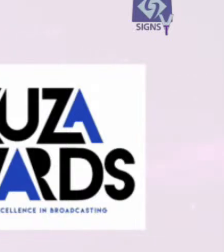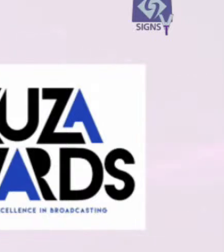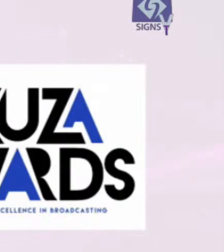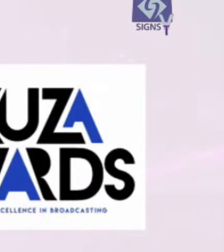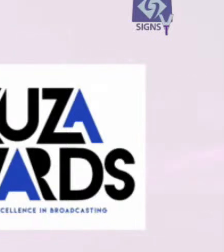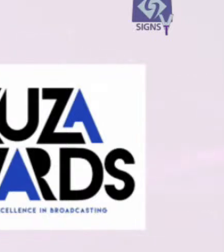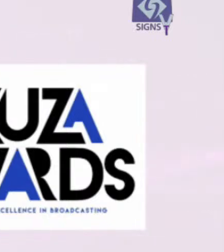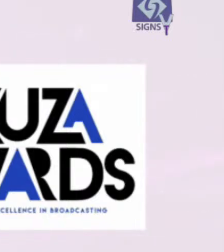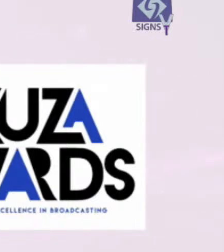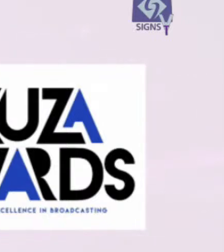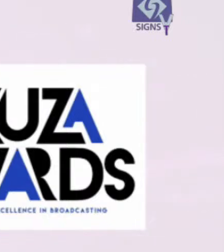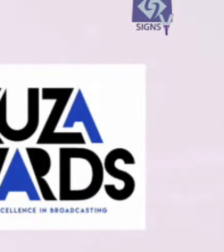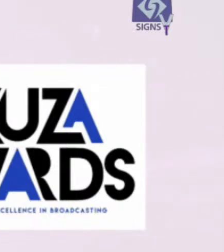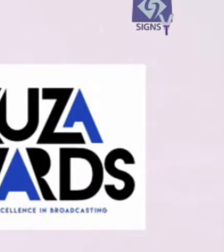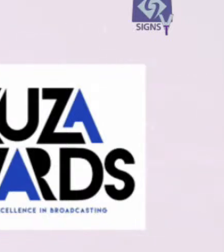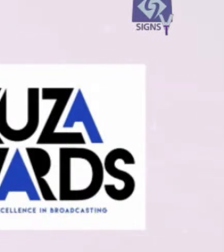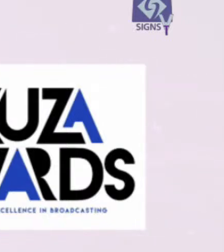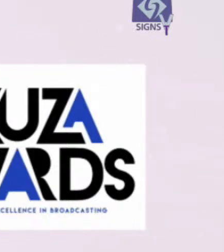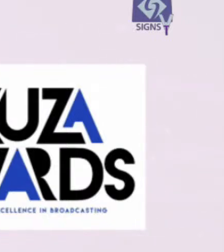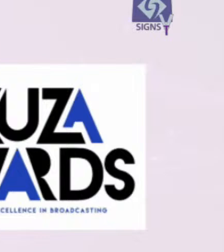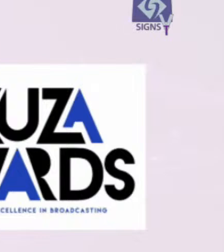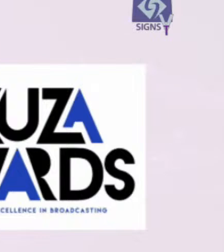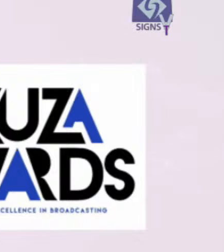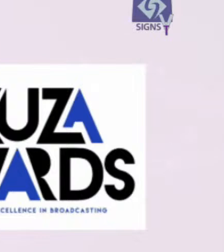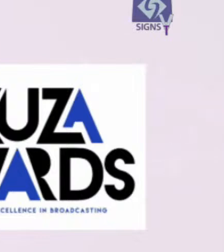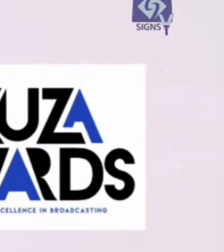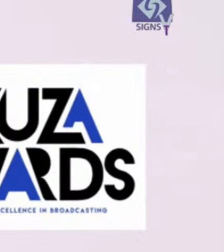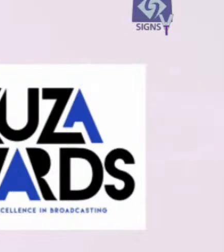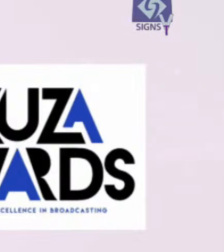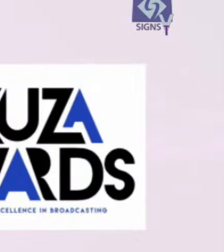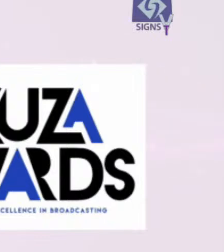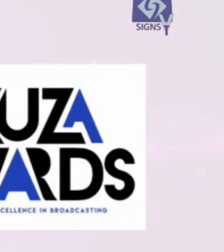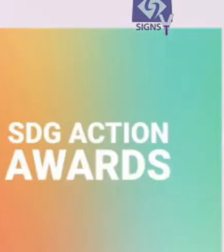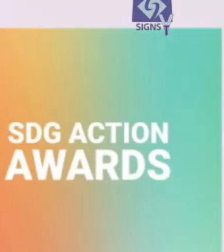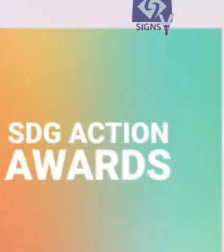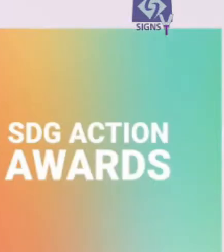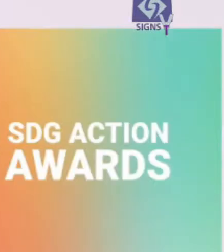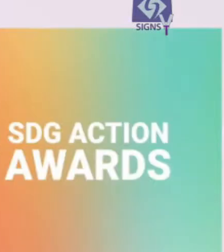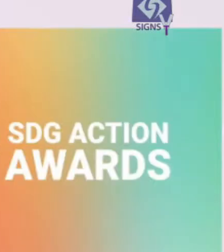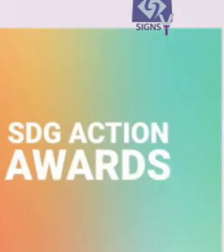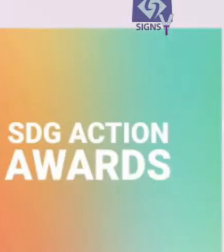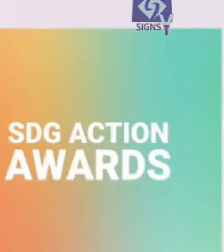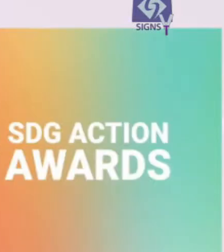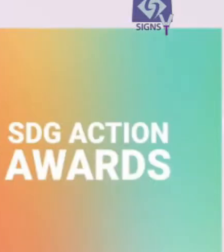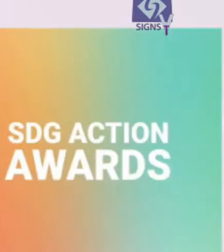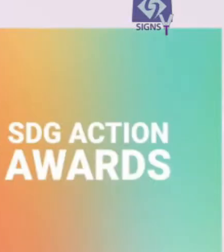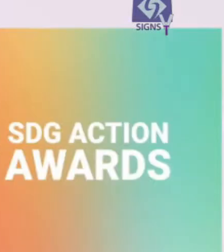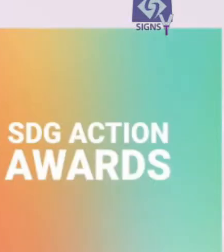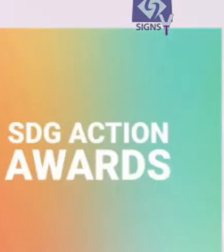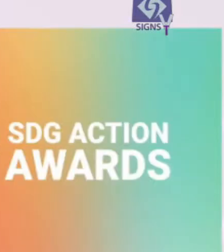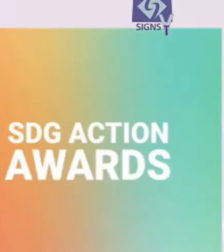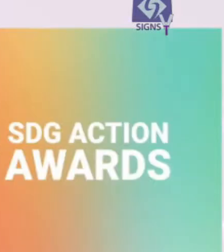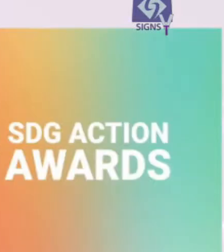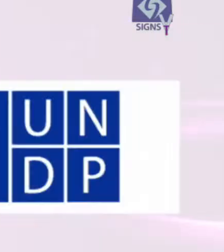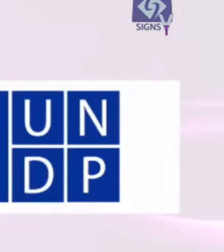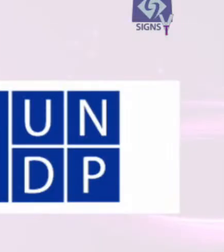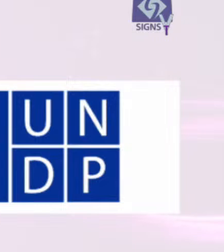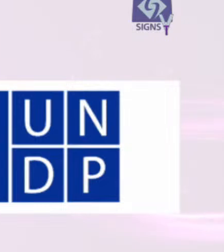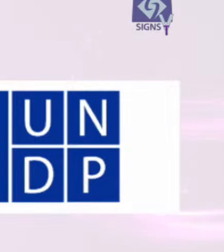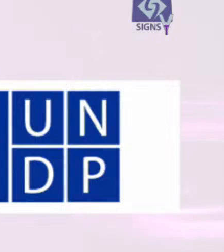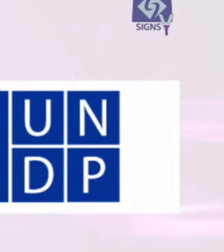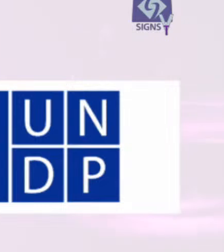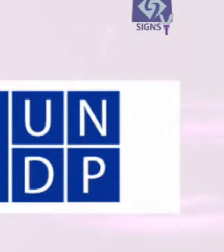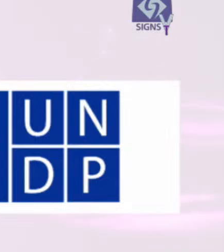Authority of Kenya 2018-2019 Kuza Awards. 2018 SDG Ambassadors,